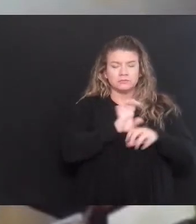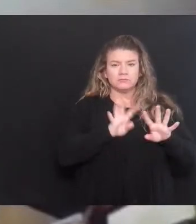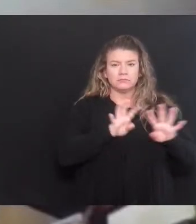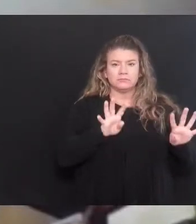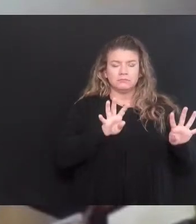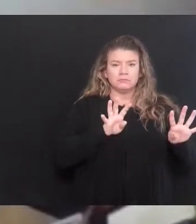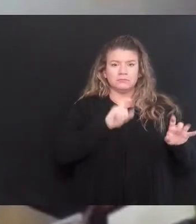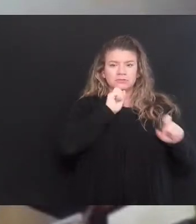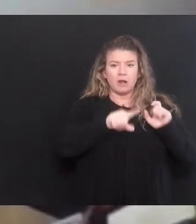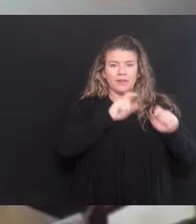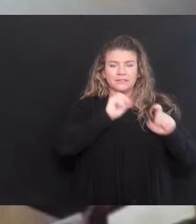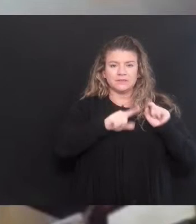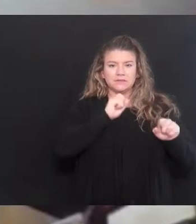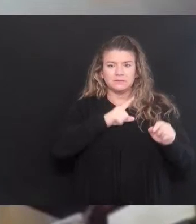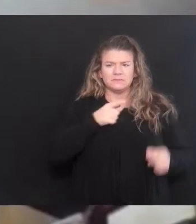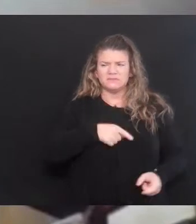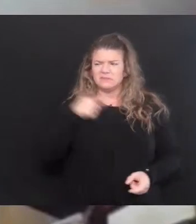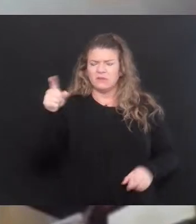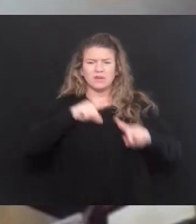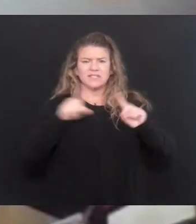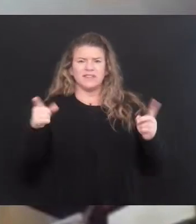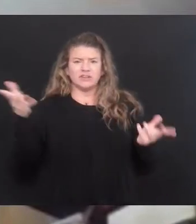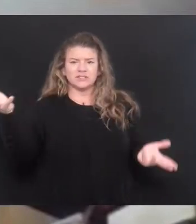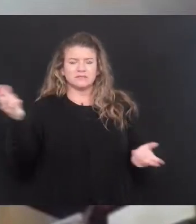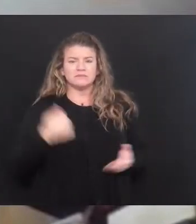those droplets. Thanks.